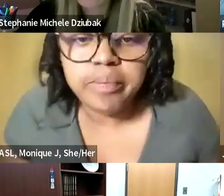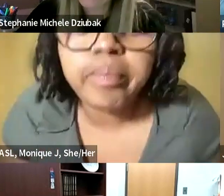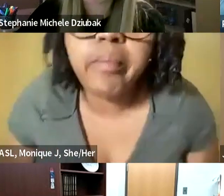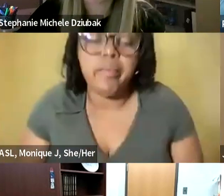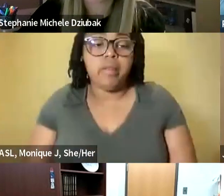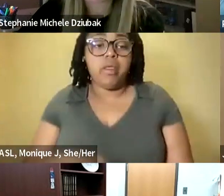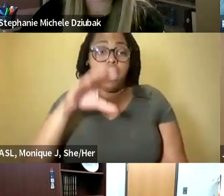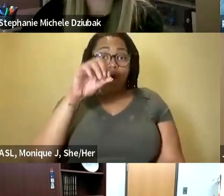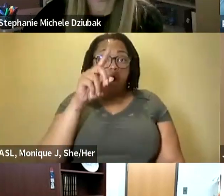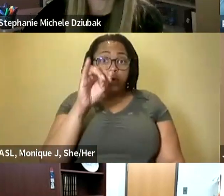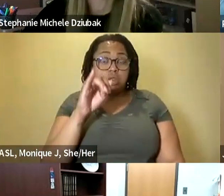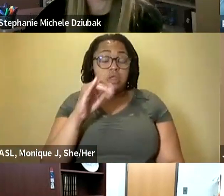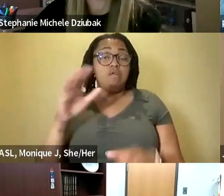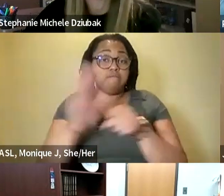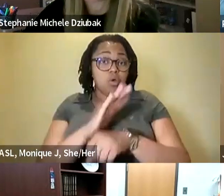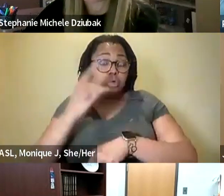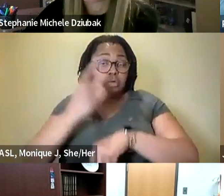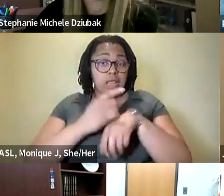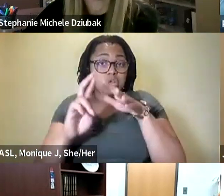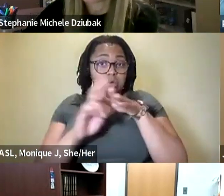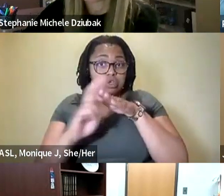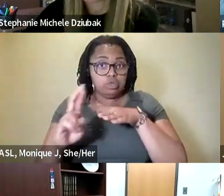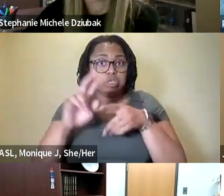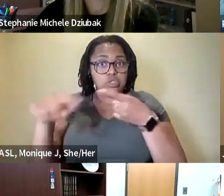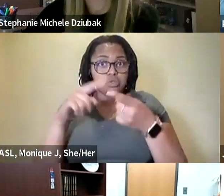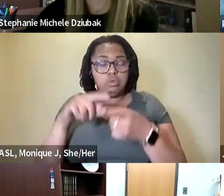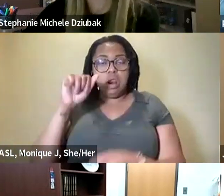Codi full day retreat is August